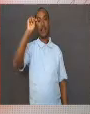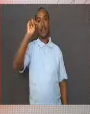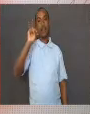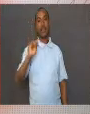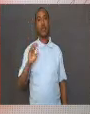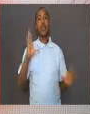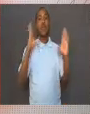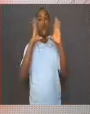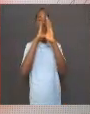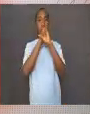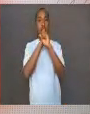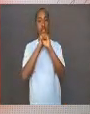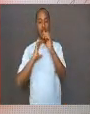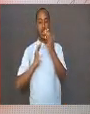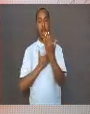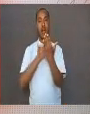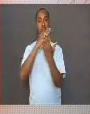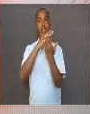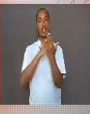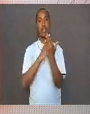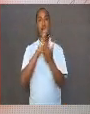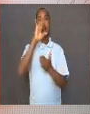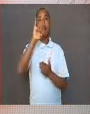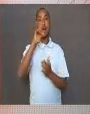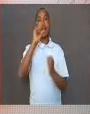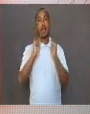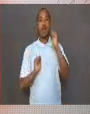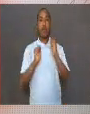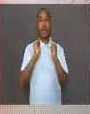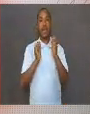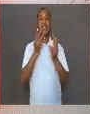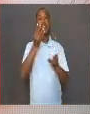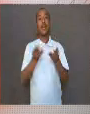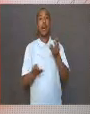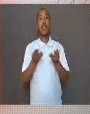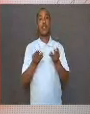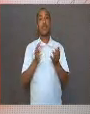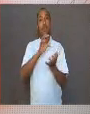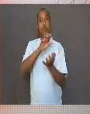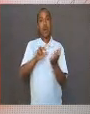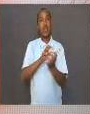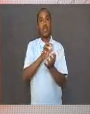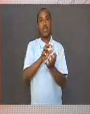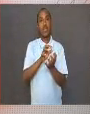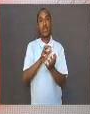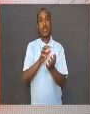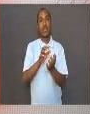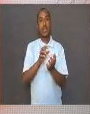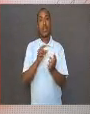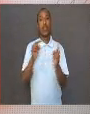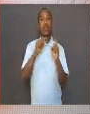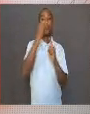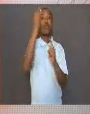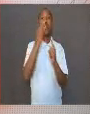We finished our lesson by comparing the mass of compounds to